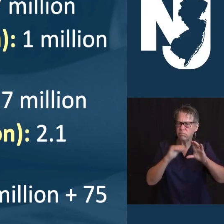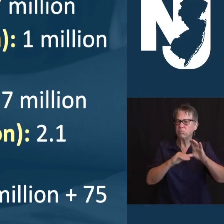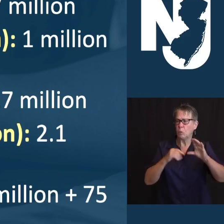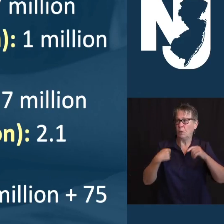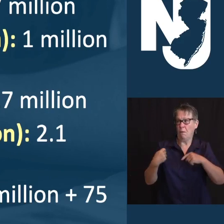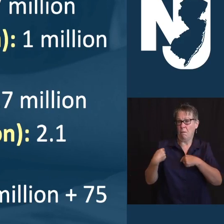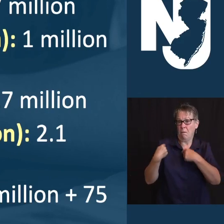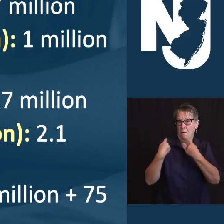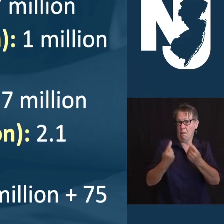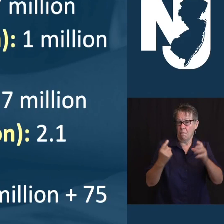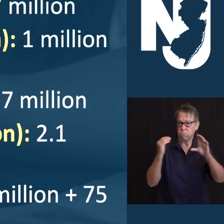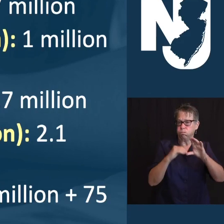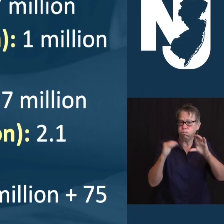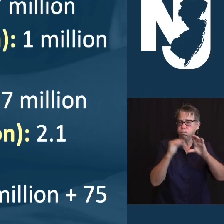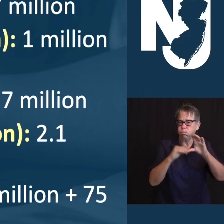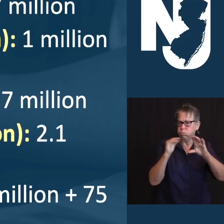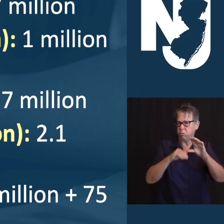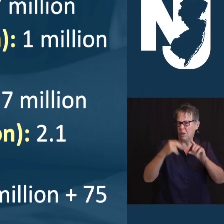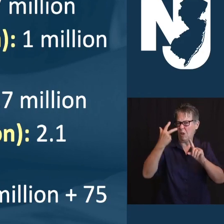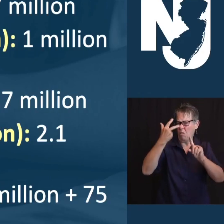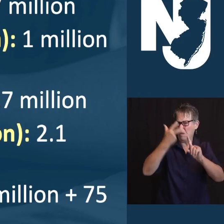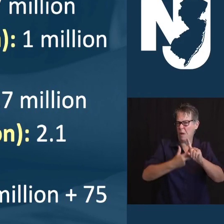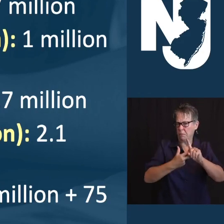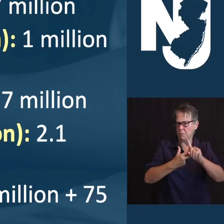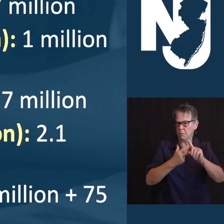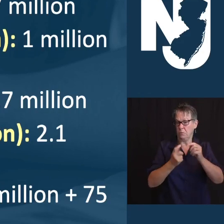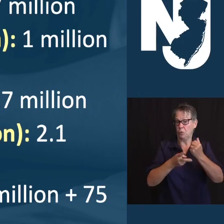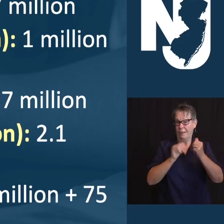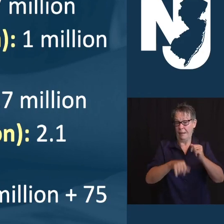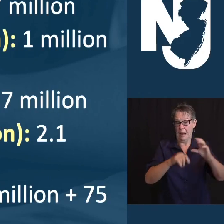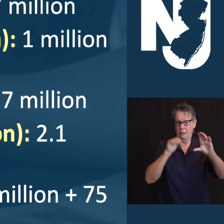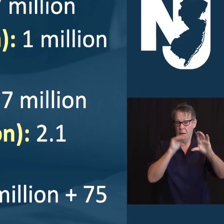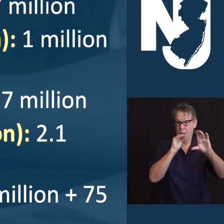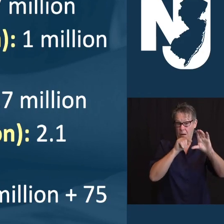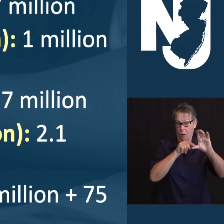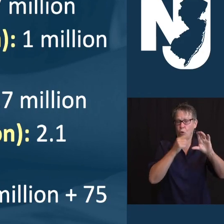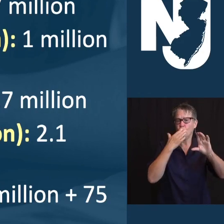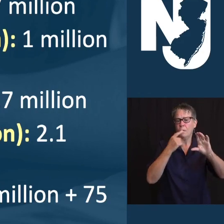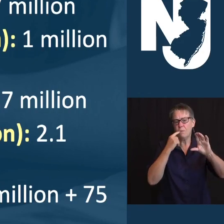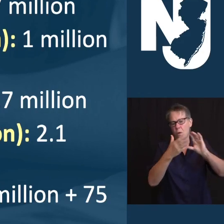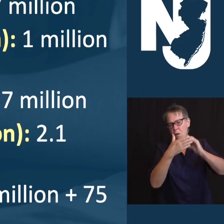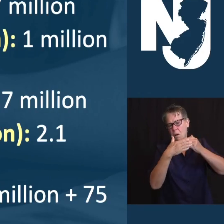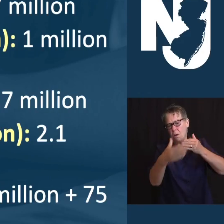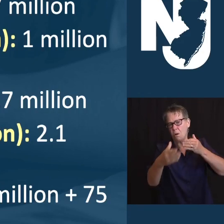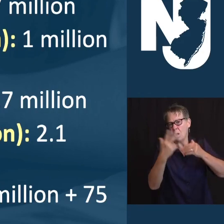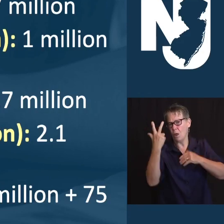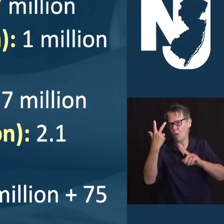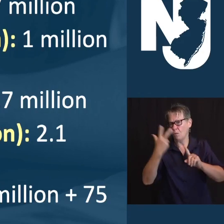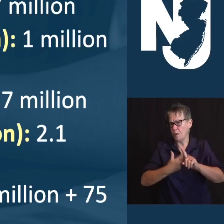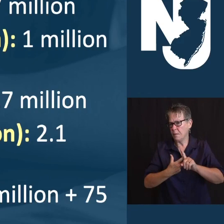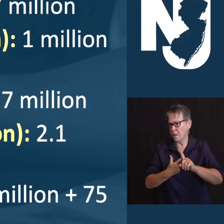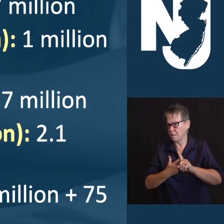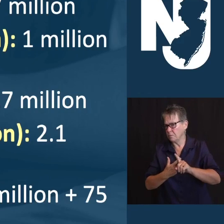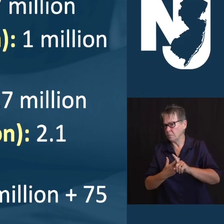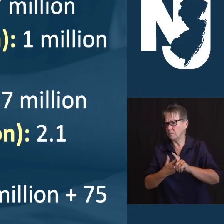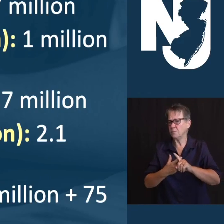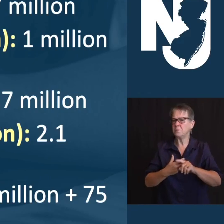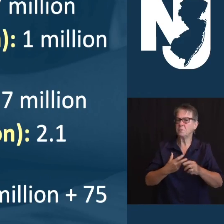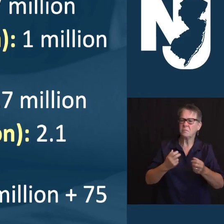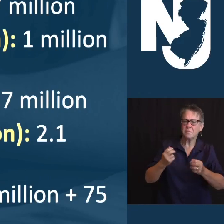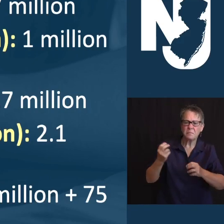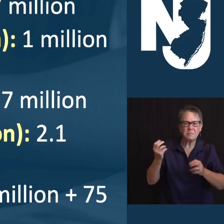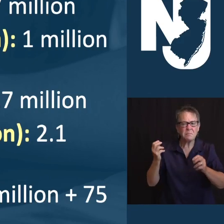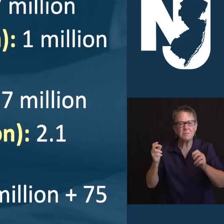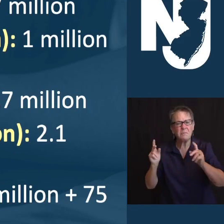You all have asked me about this from time to time, and I've been hesitant to hang our hat on numbers until we actually could show